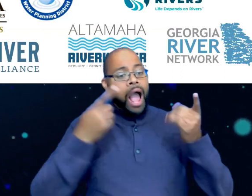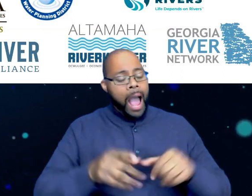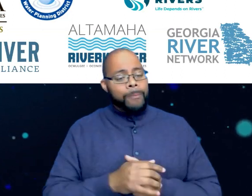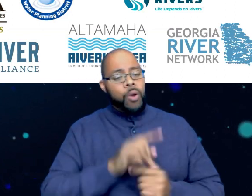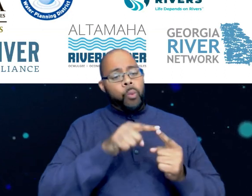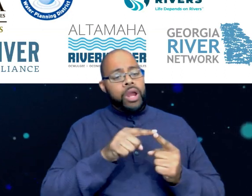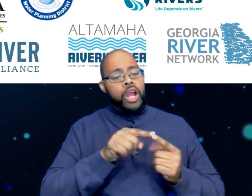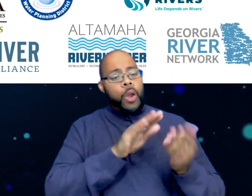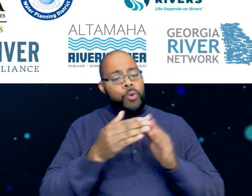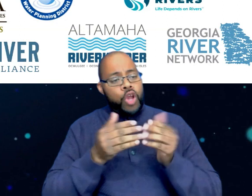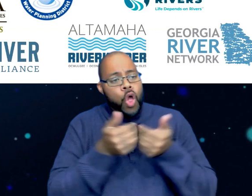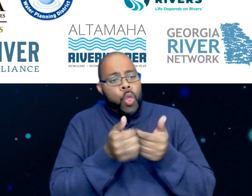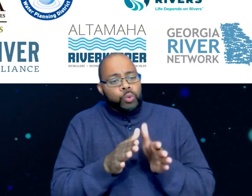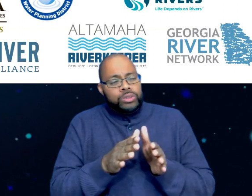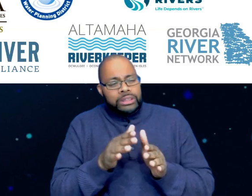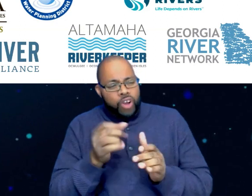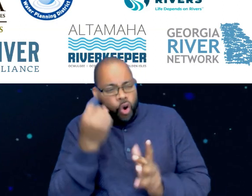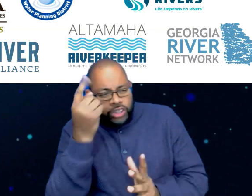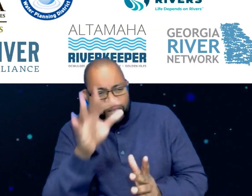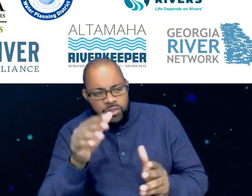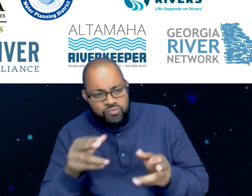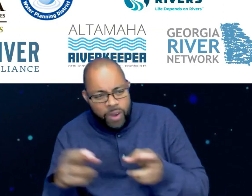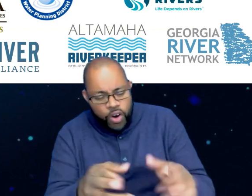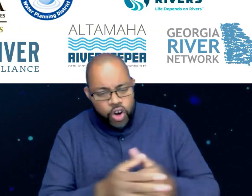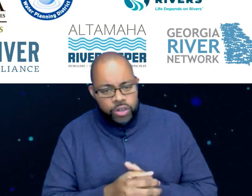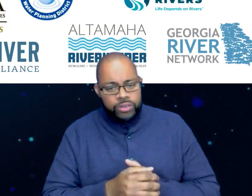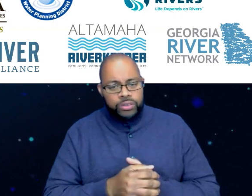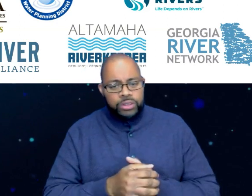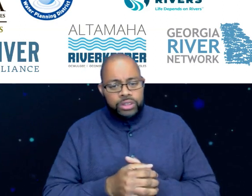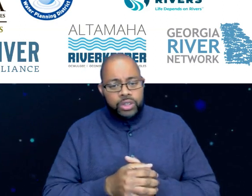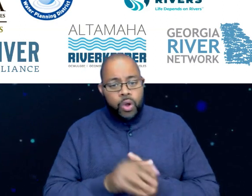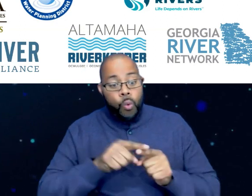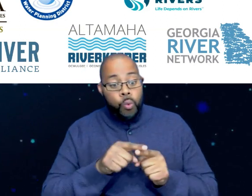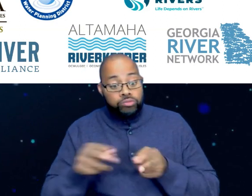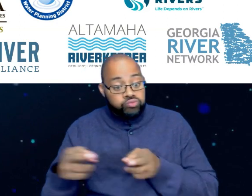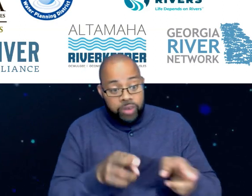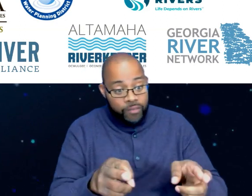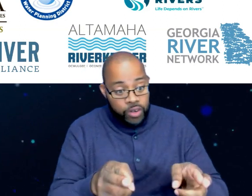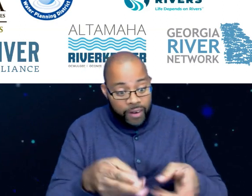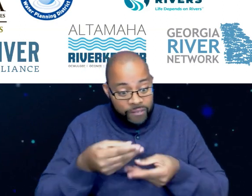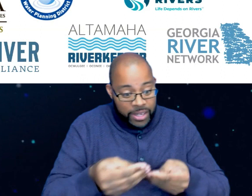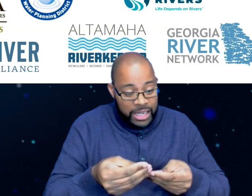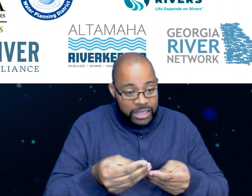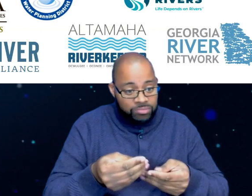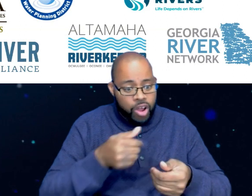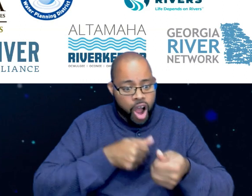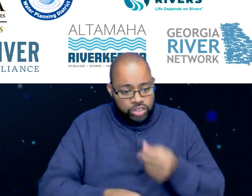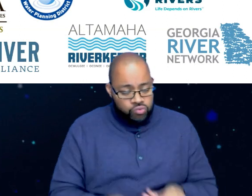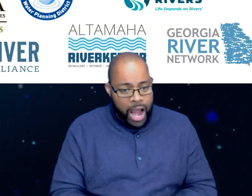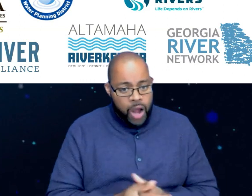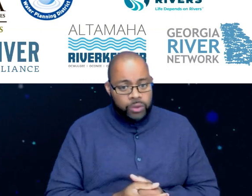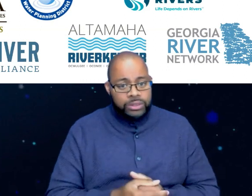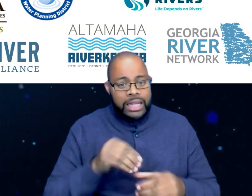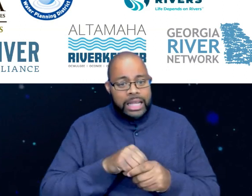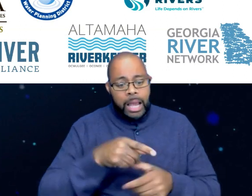happens when a community loses sight of its river? When the streams that feed a river's source are put underground